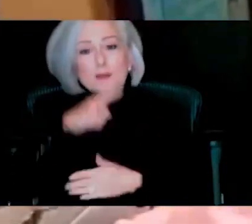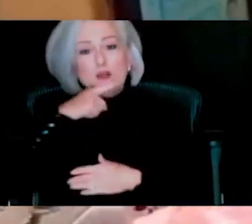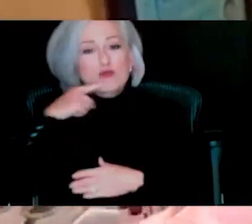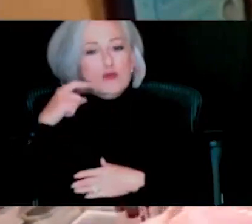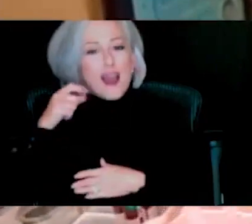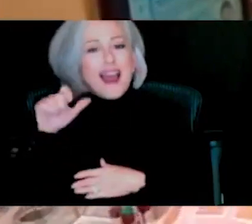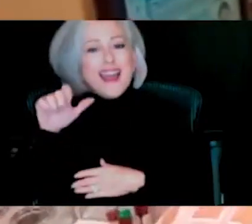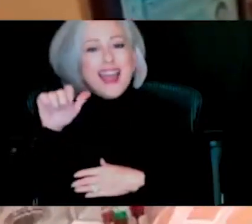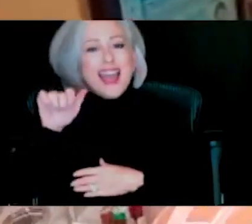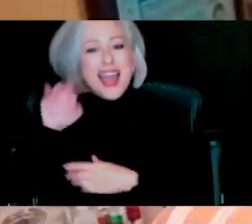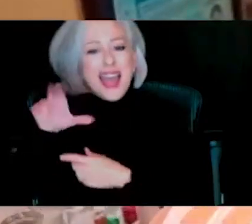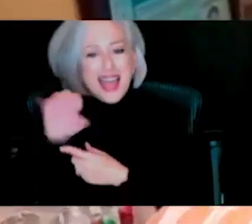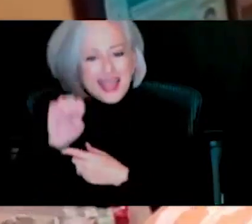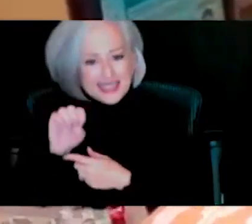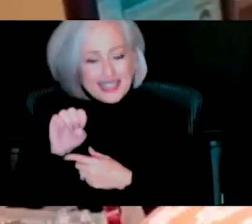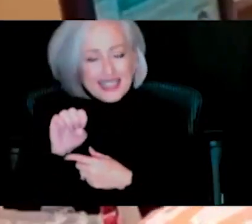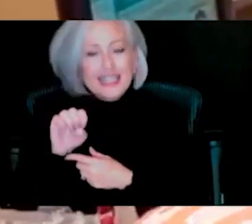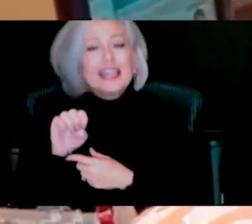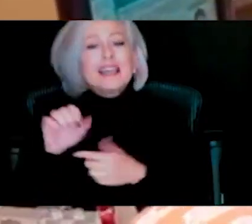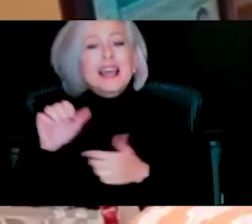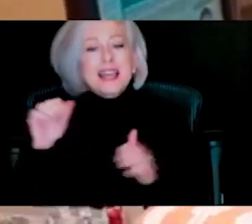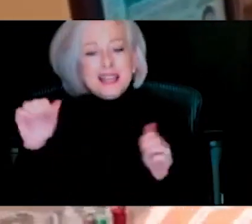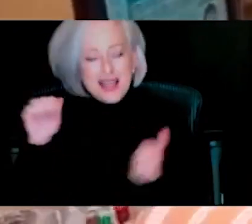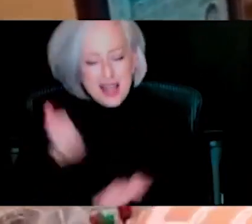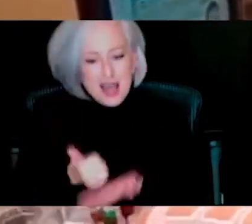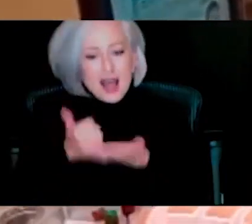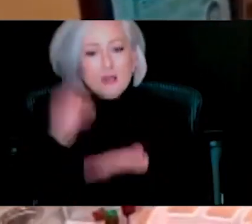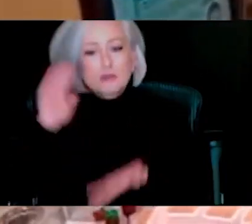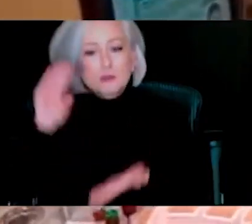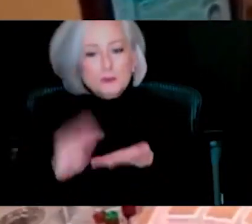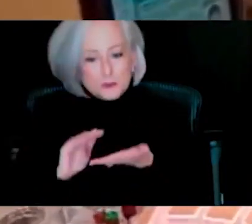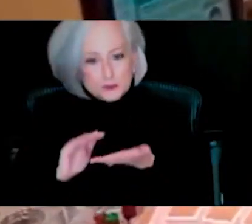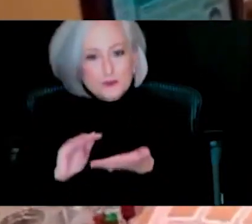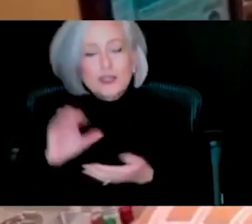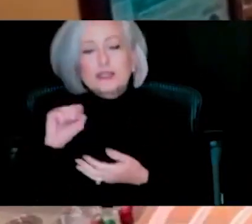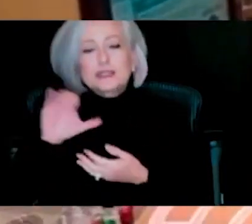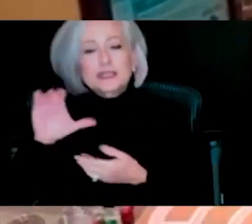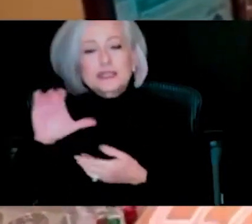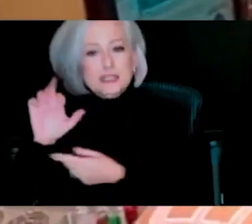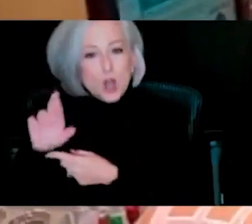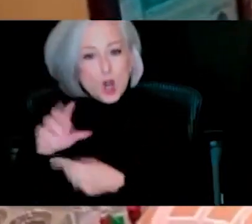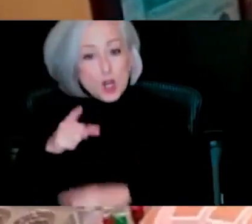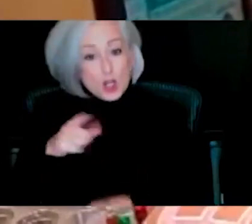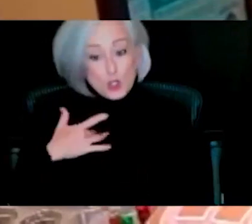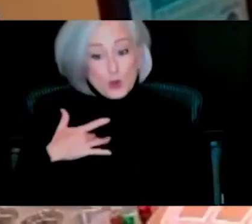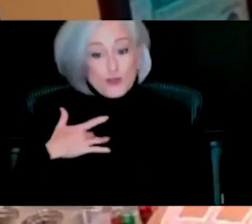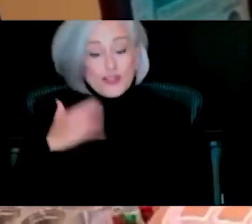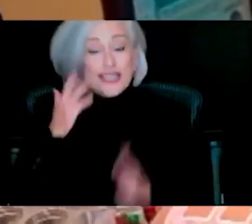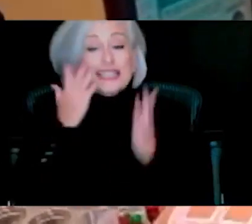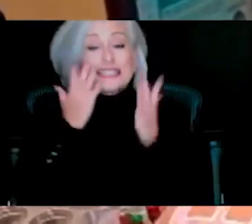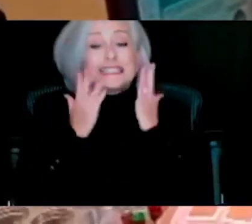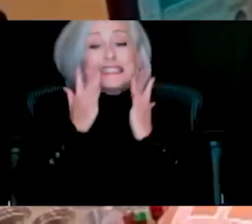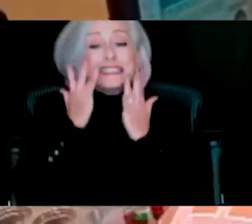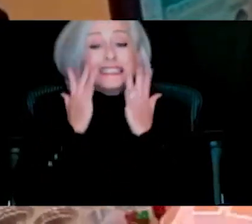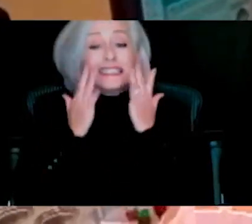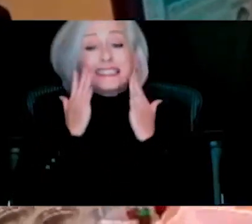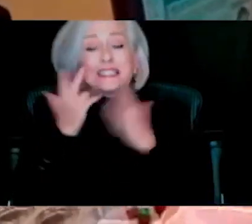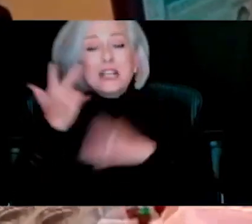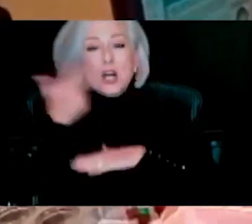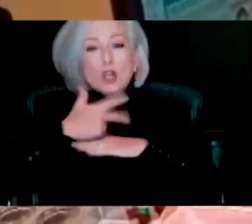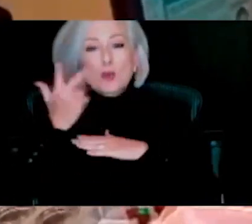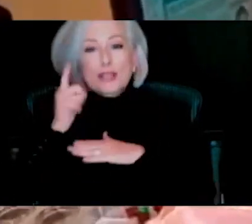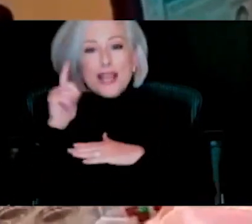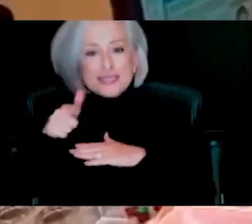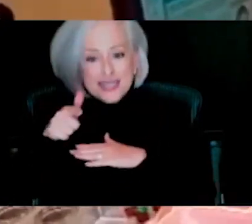after those acne scars. You know, you kind of feel the tingle at first, and then after that, about 3 days, your skin starts